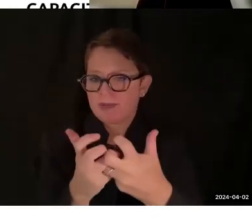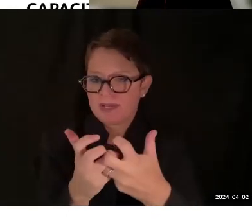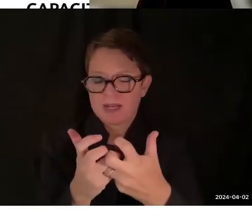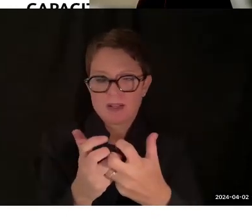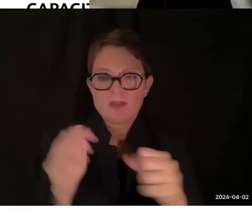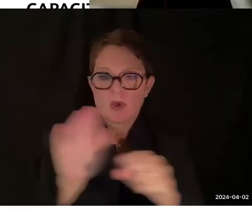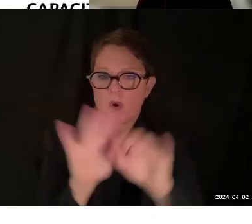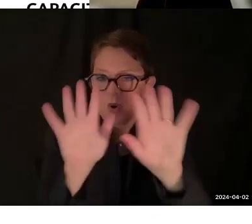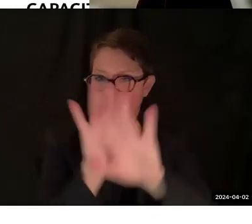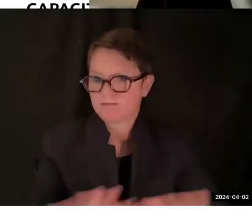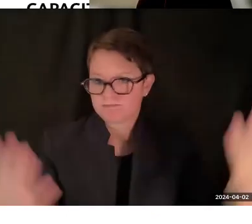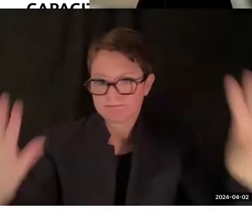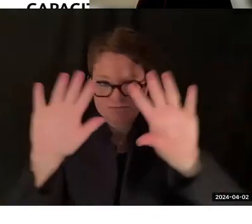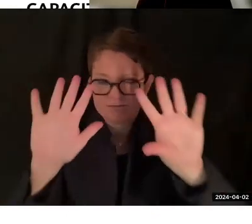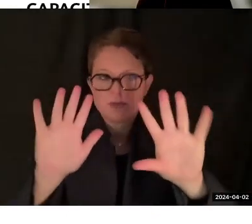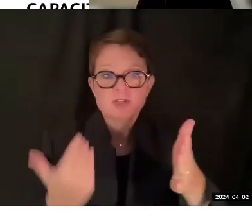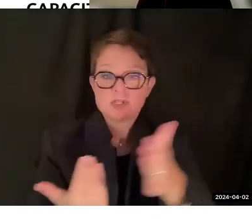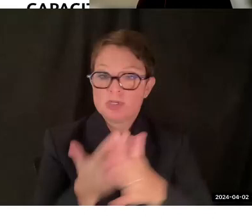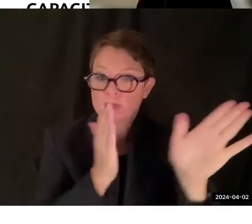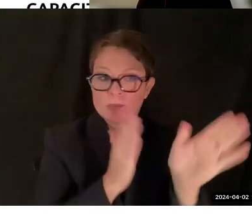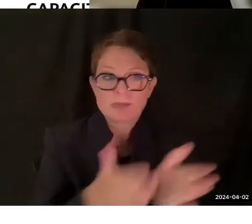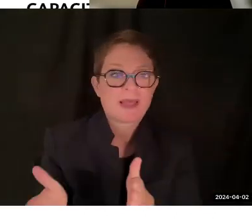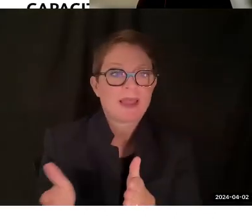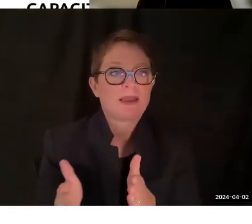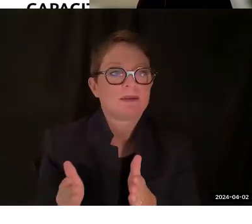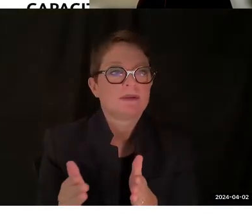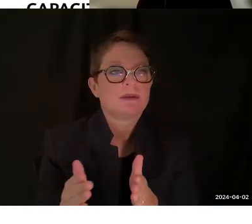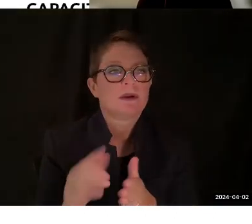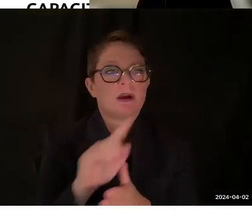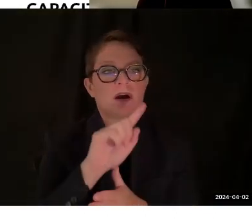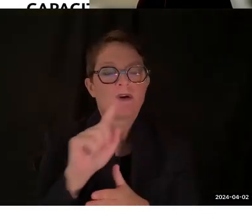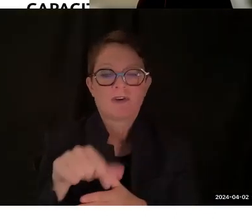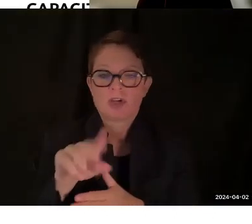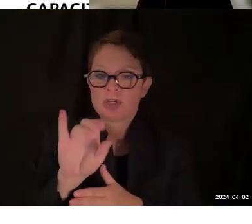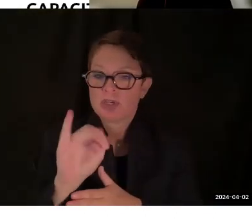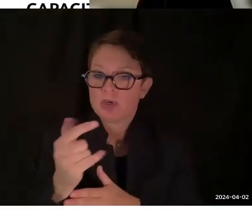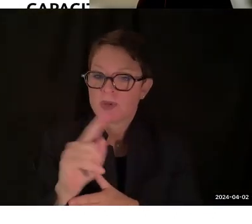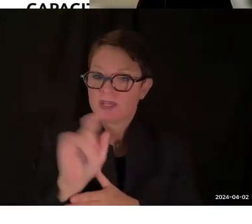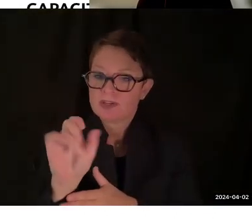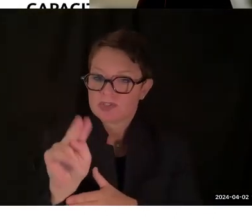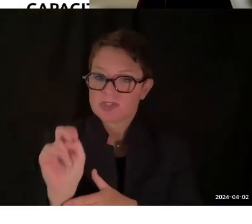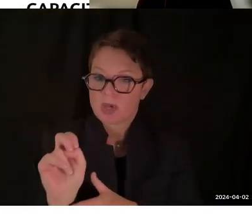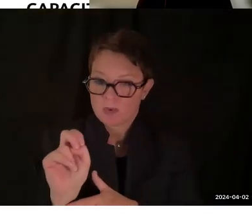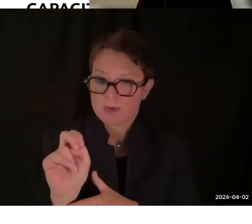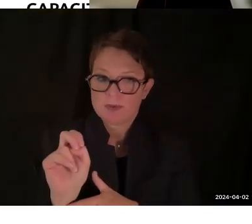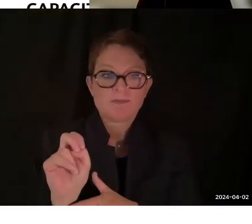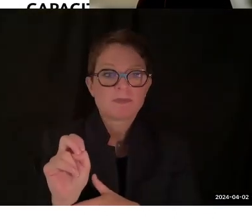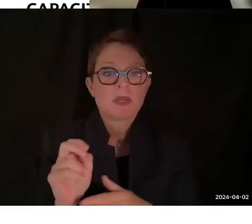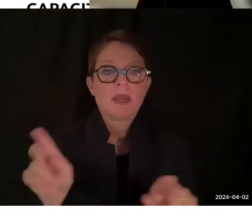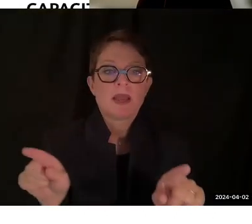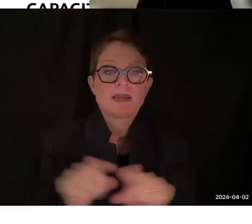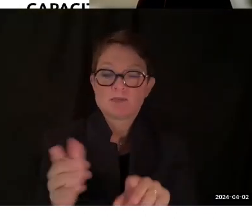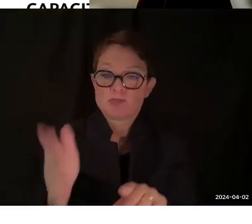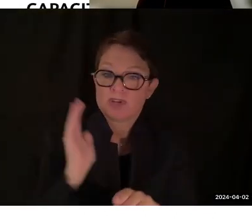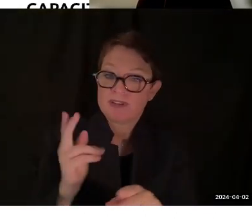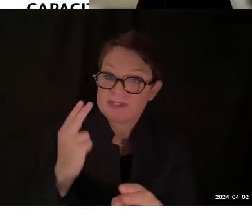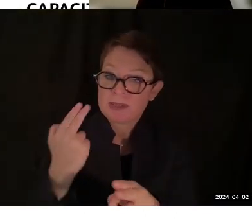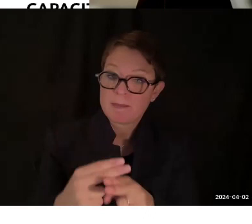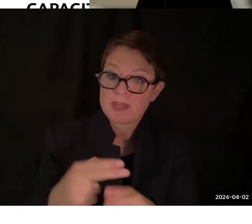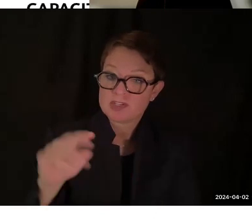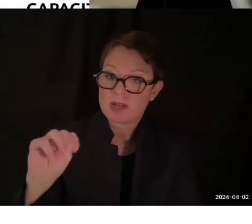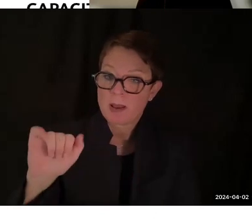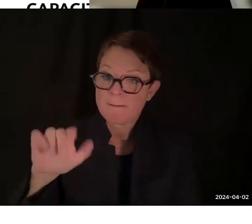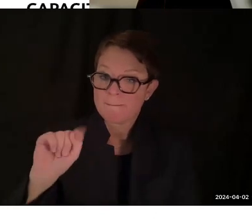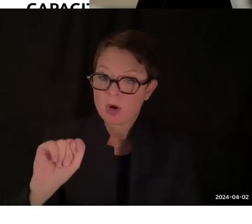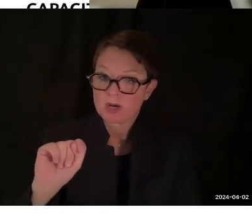site. This is an updated plan of the queuing zones around the perimeter of the arena. As previously mentioned, the queuing zones at Market and